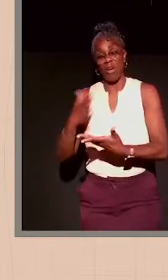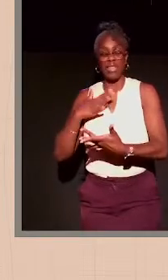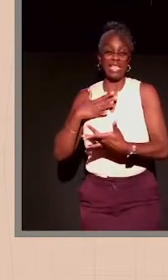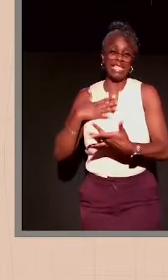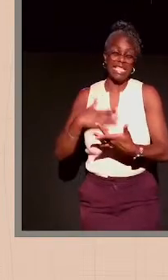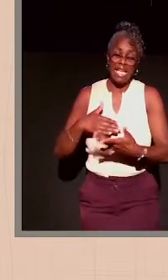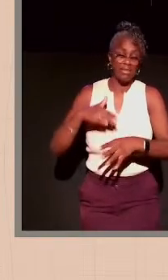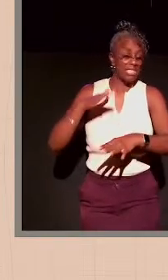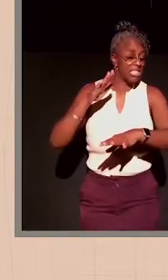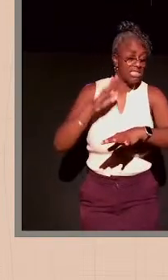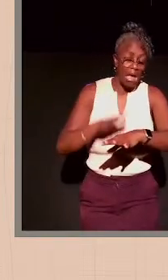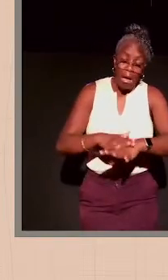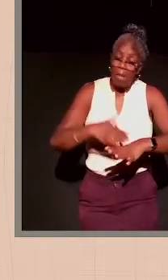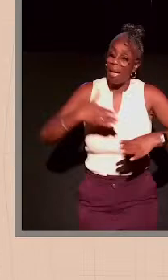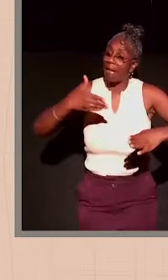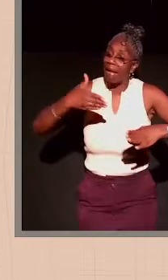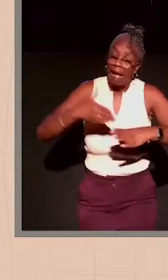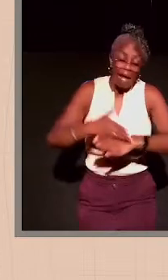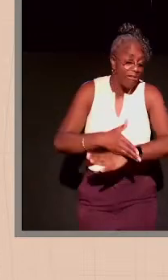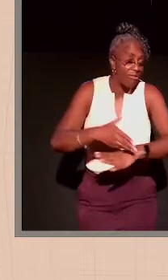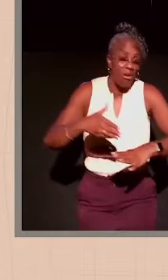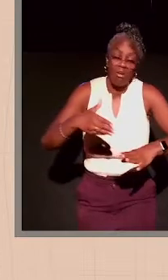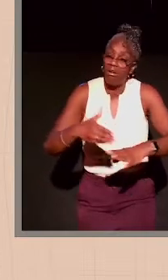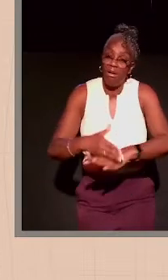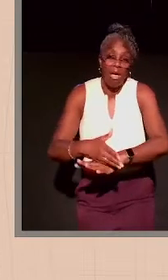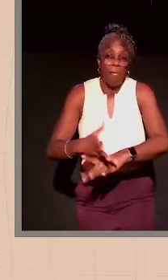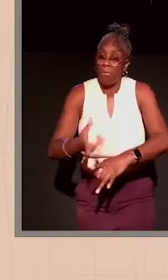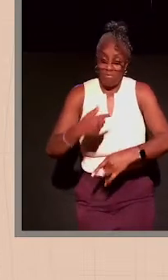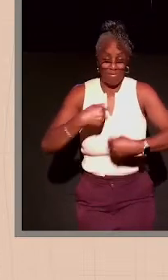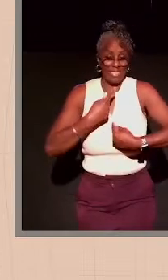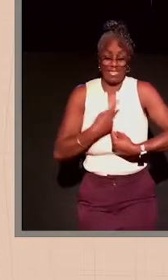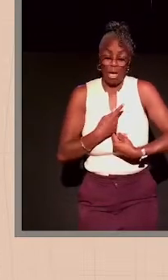lot more effort than I can afford to expend.